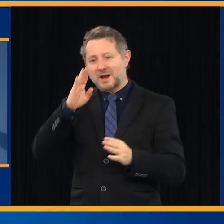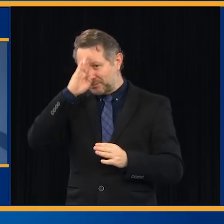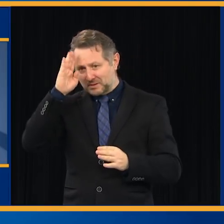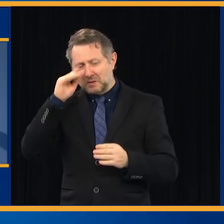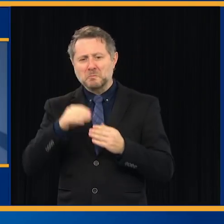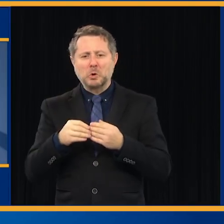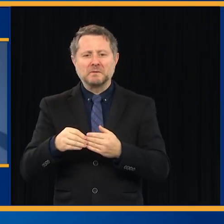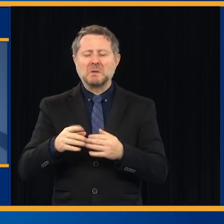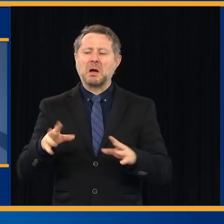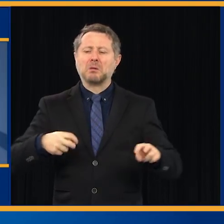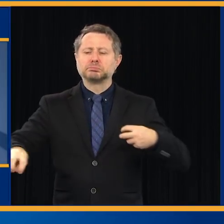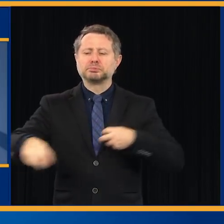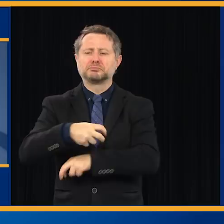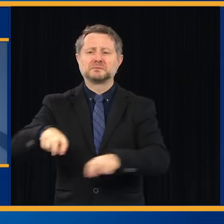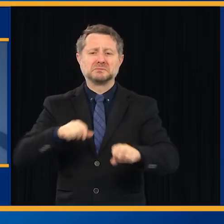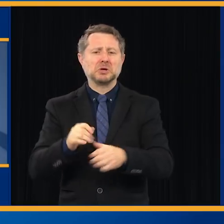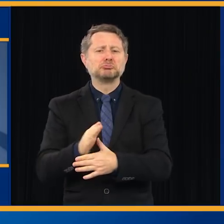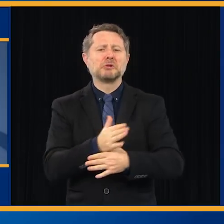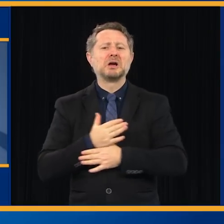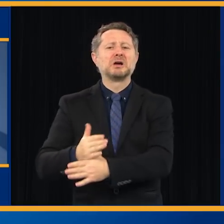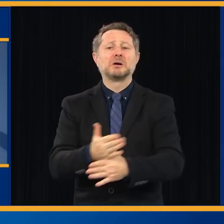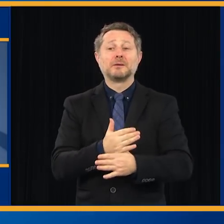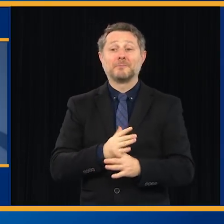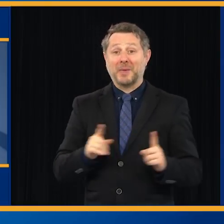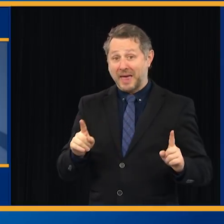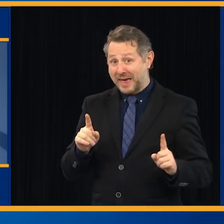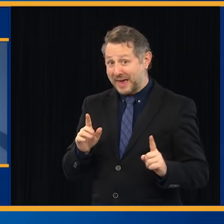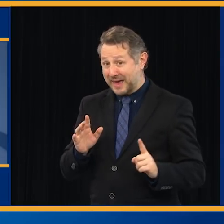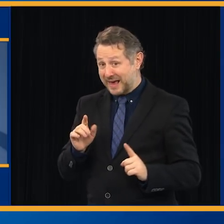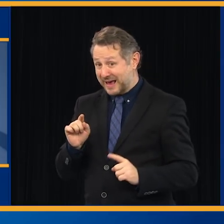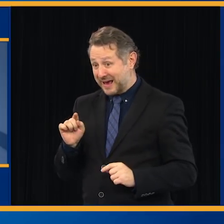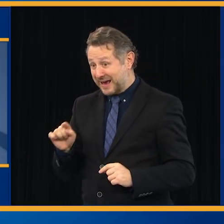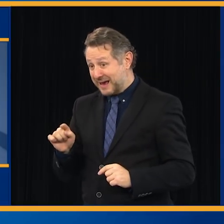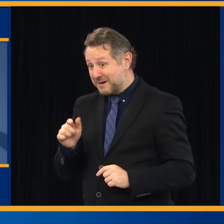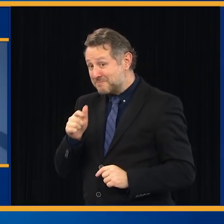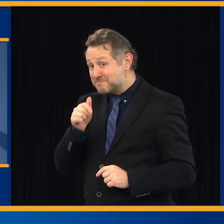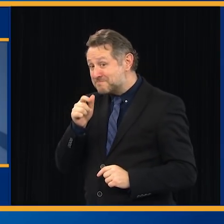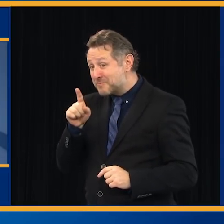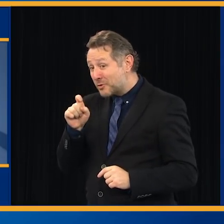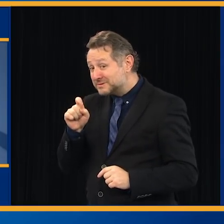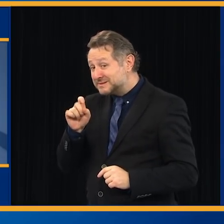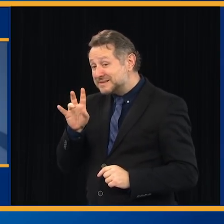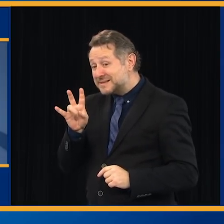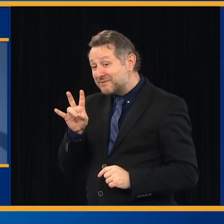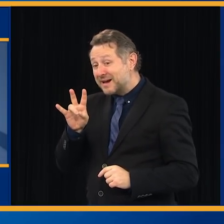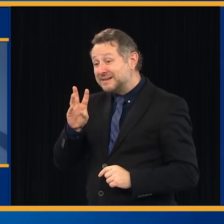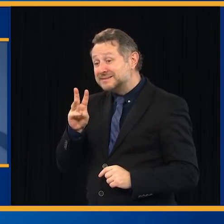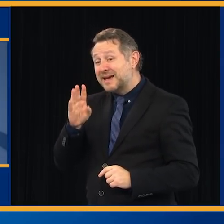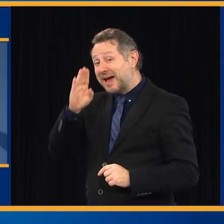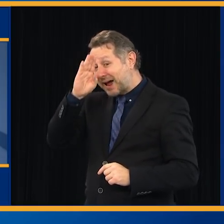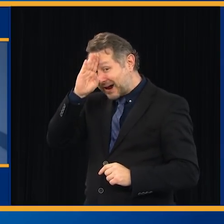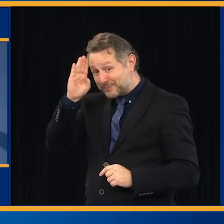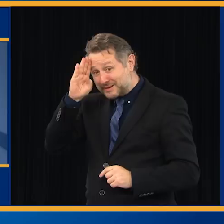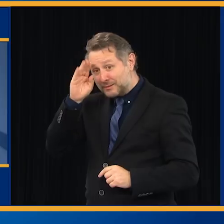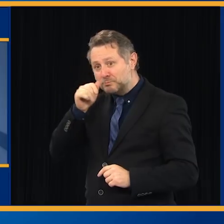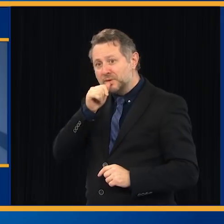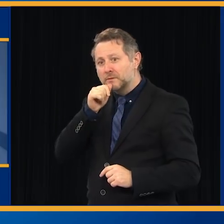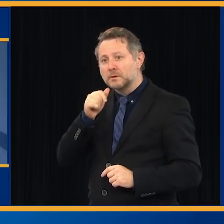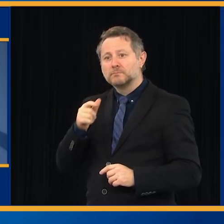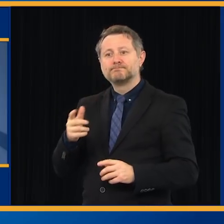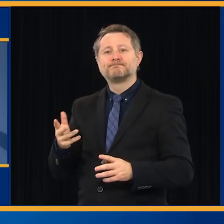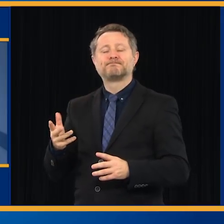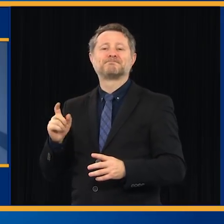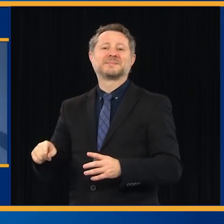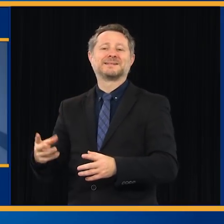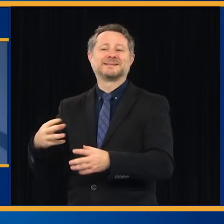among your 12, but we have to get these 176 hospitals now all to work together,